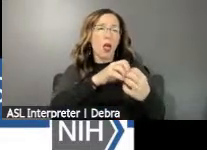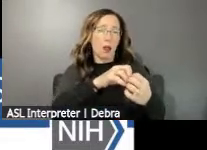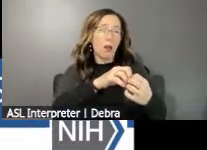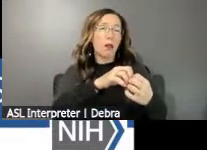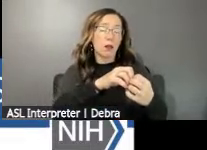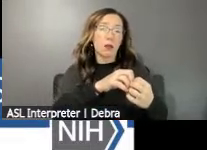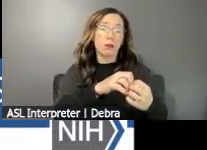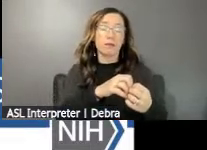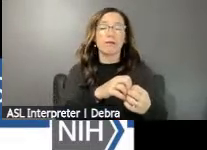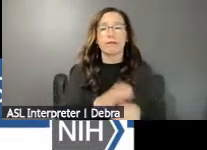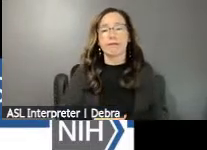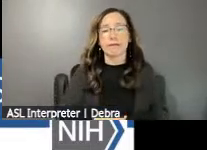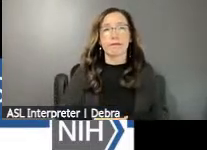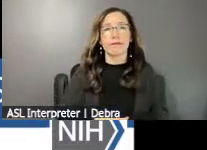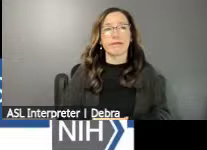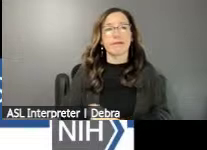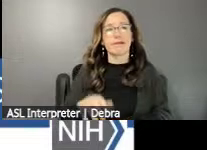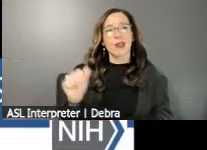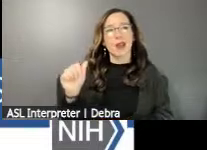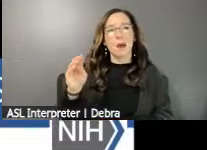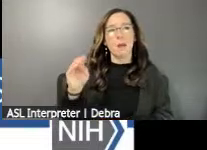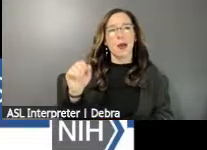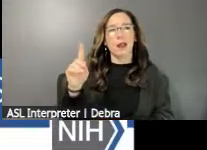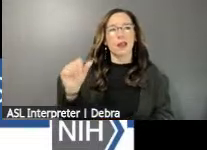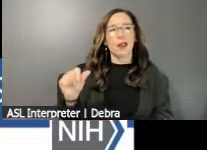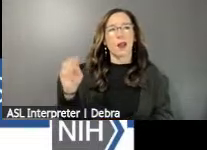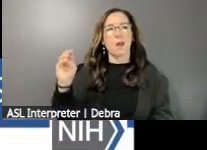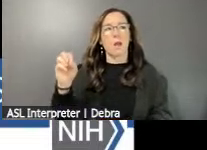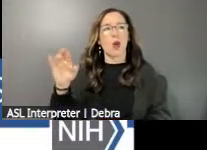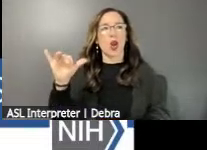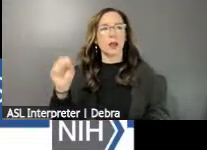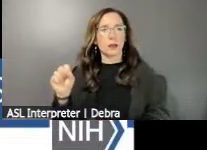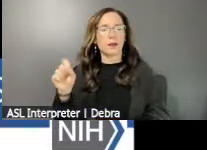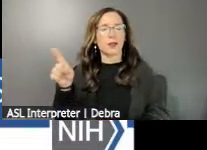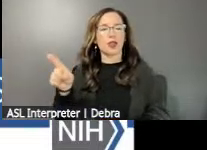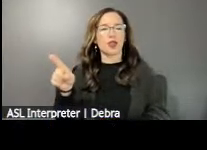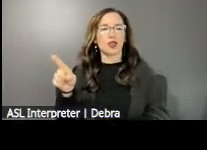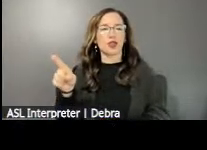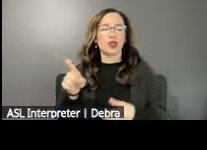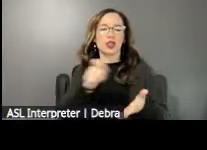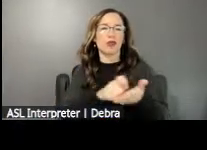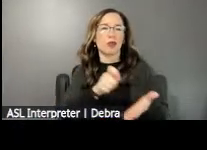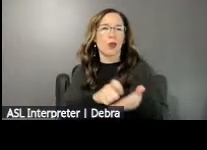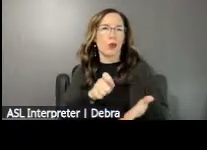that's an article by Amanda Morris, who covered the disability beat at the Washington Post.